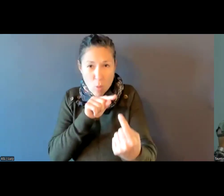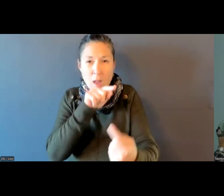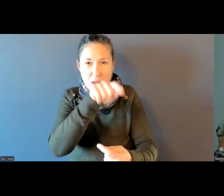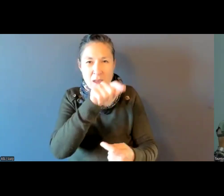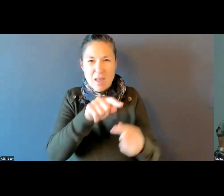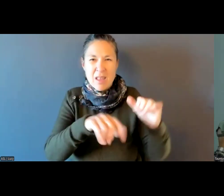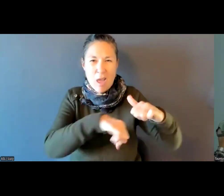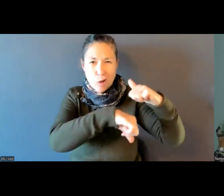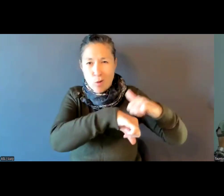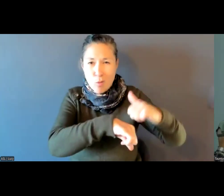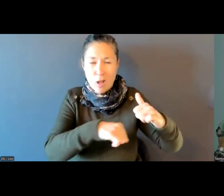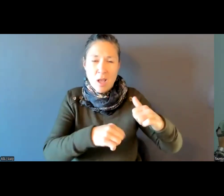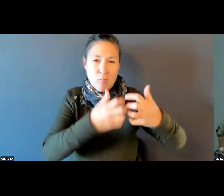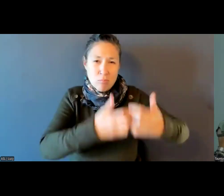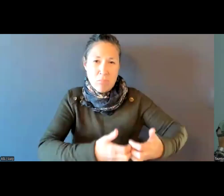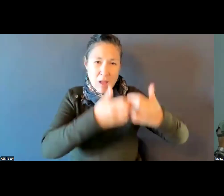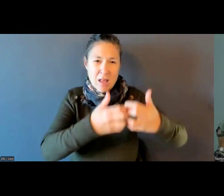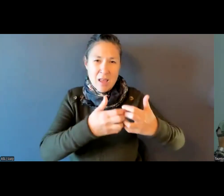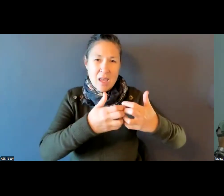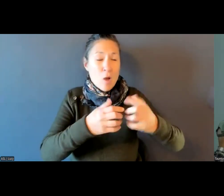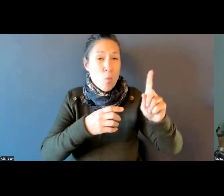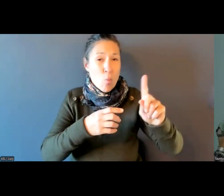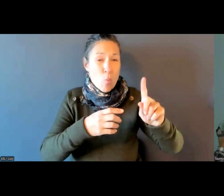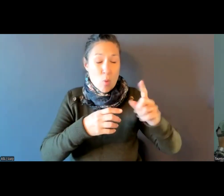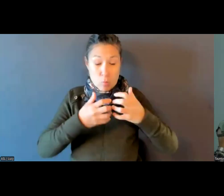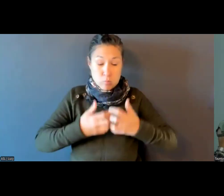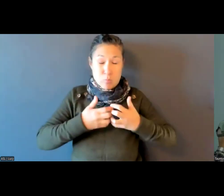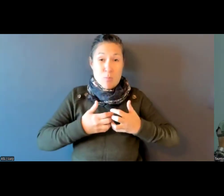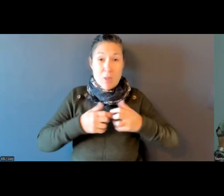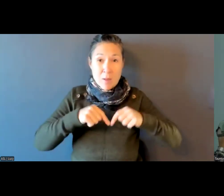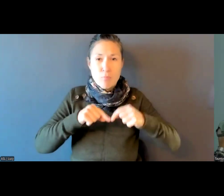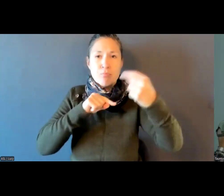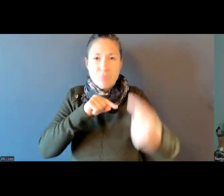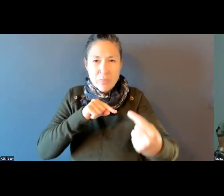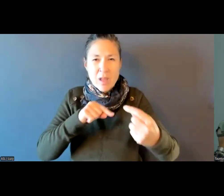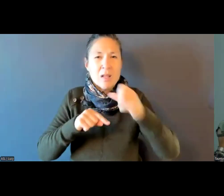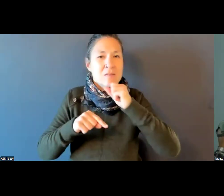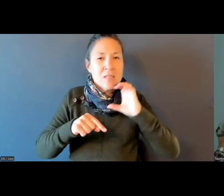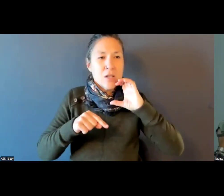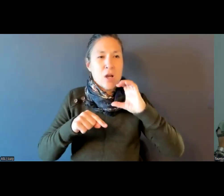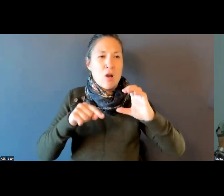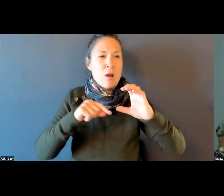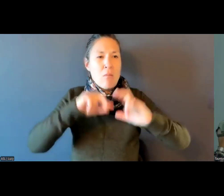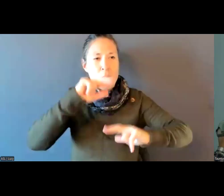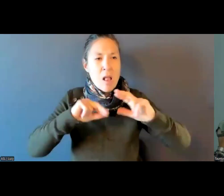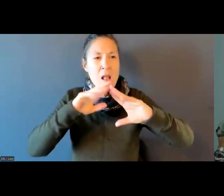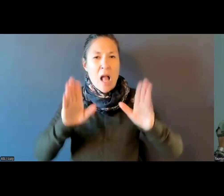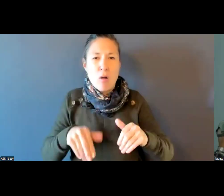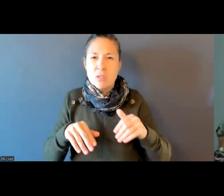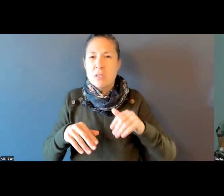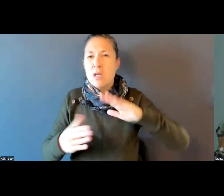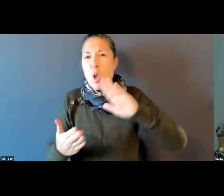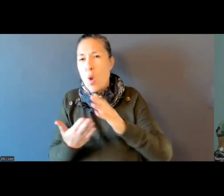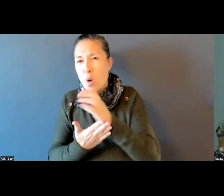concrete plant is senior housing, disabled, low income. There's 41 units. These poor